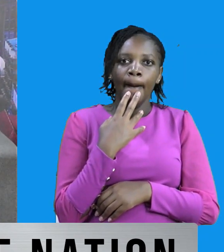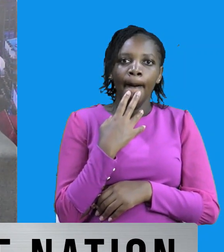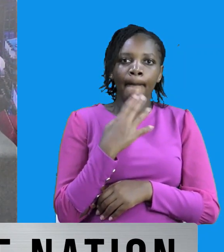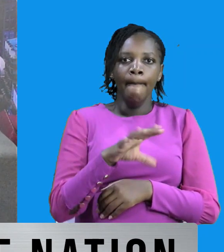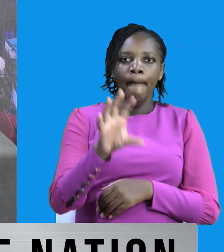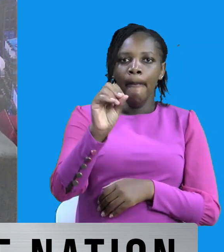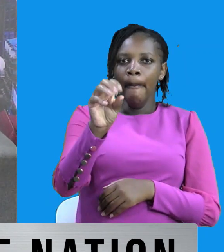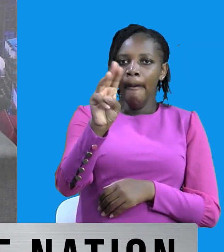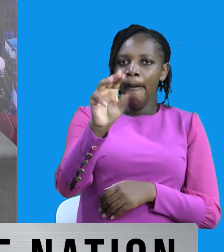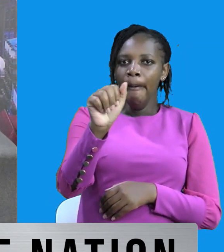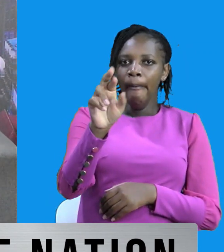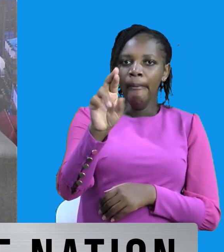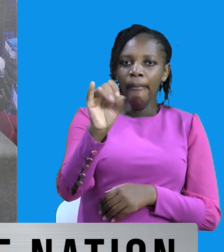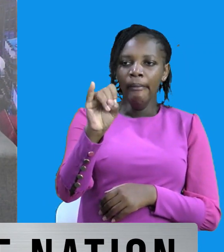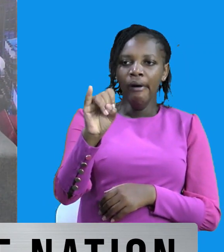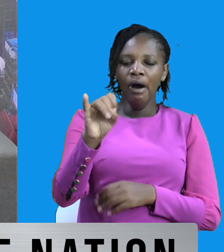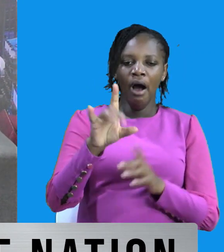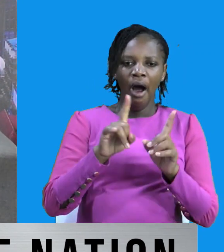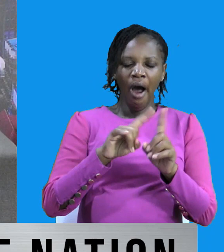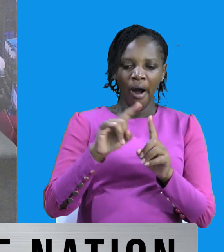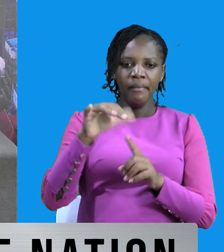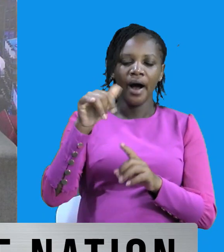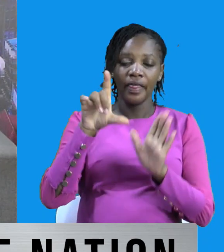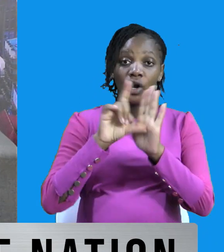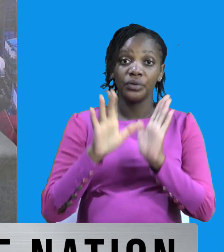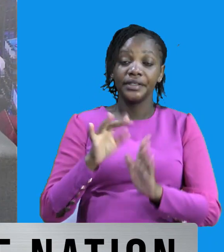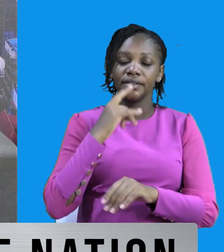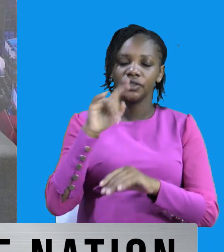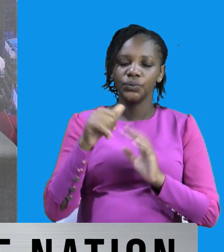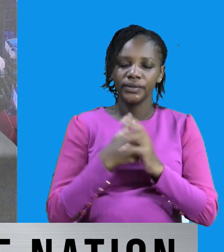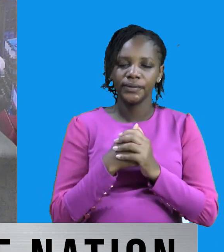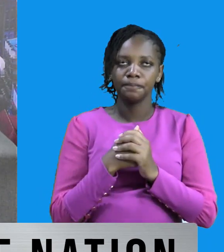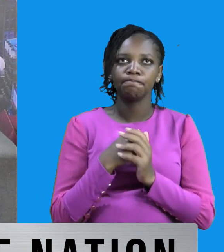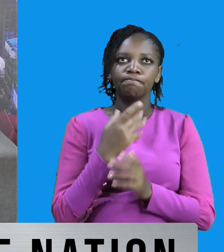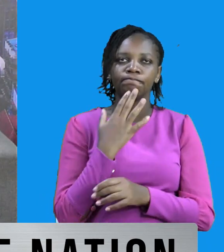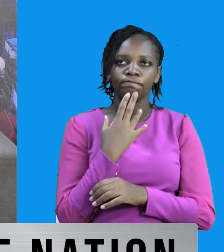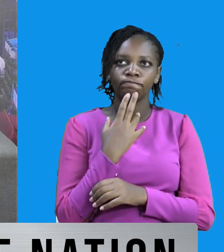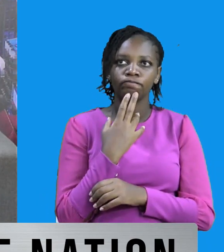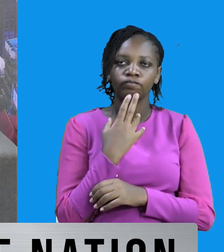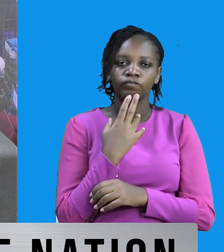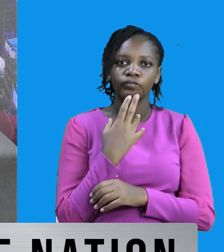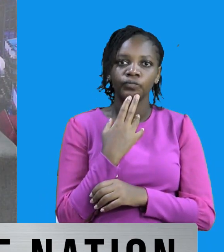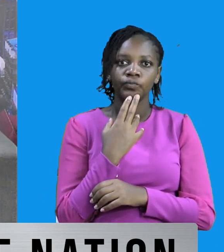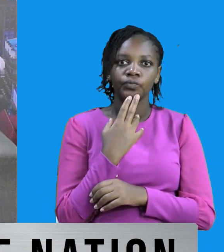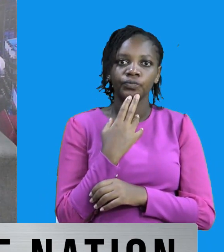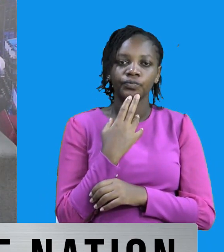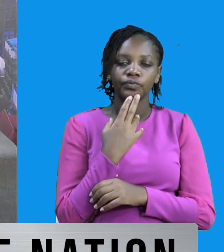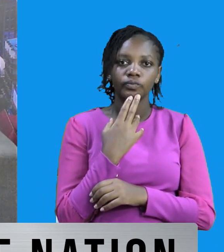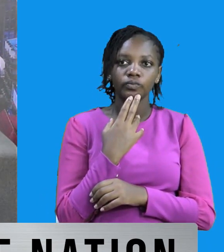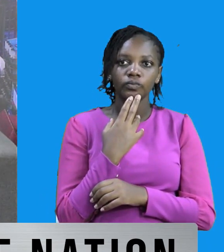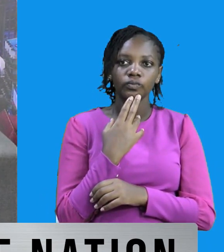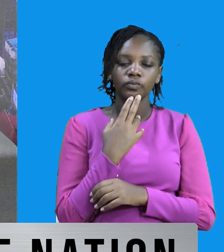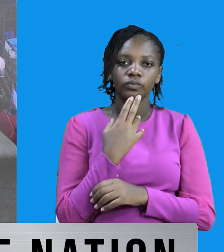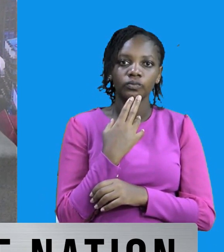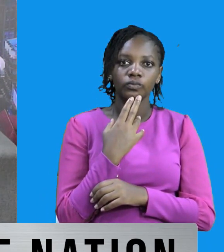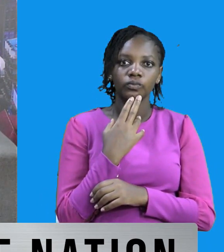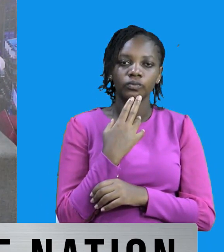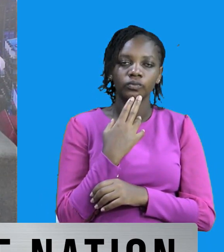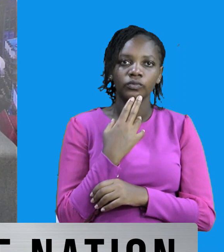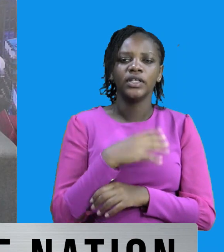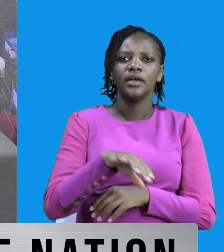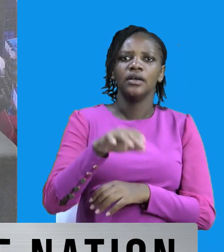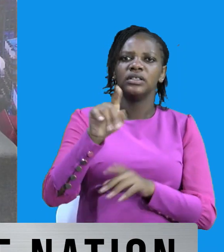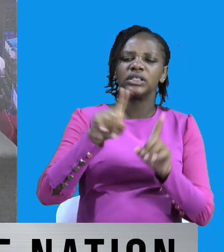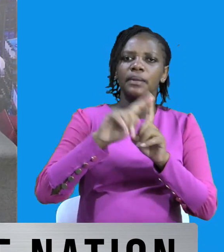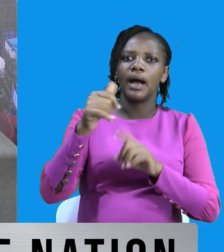Danstone Omari, and who else? I think those ones. They are saying that the is LSK, a man by Theory?